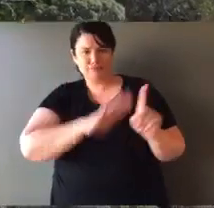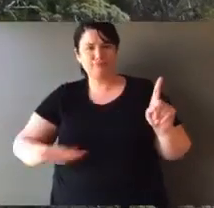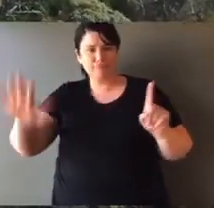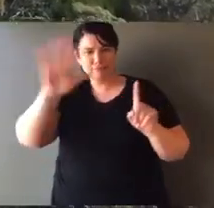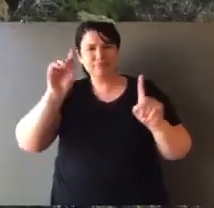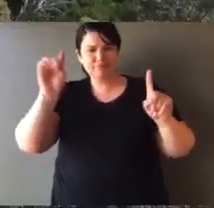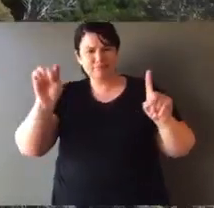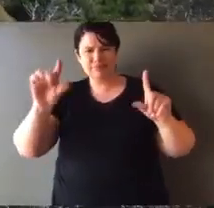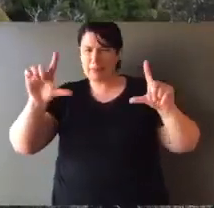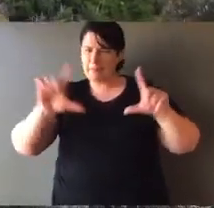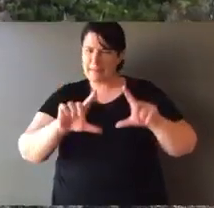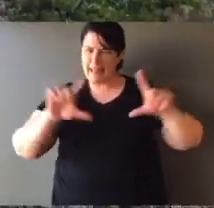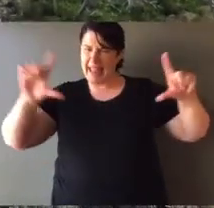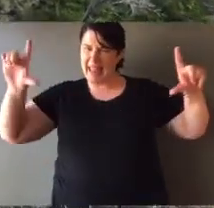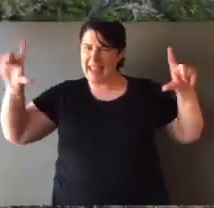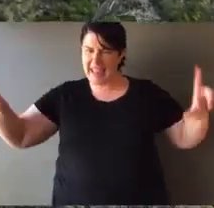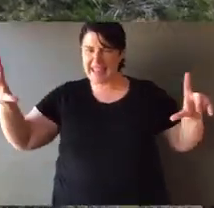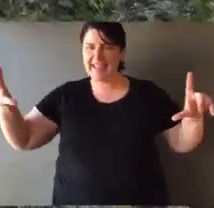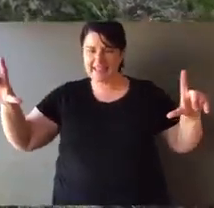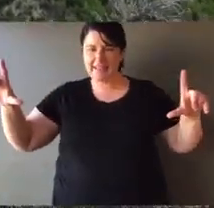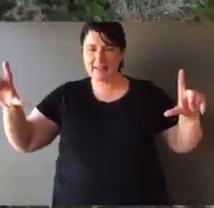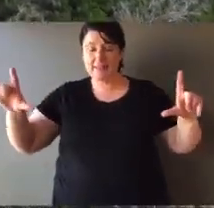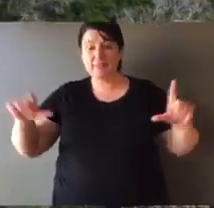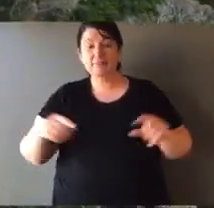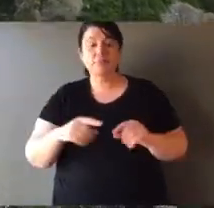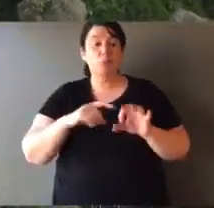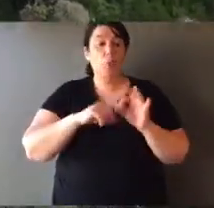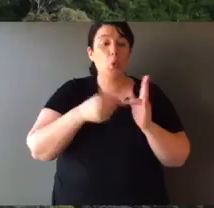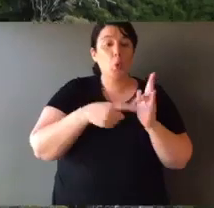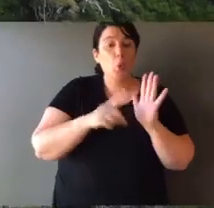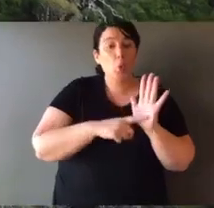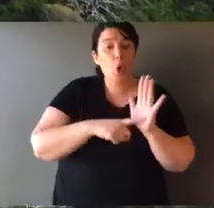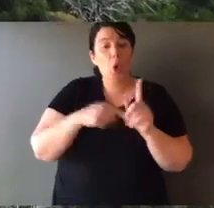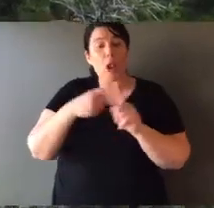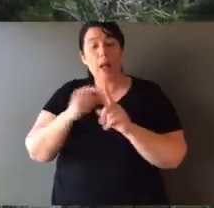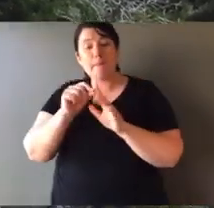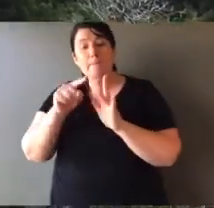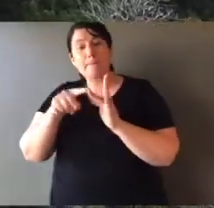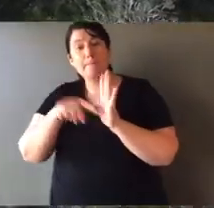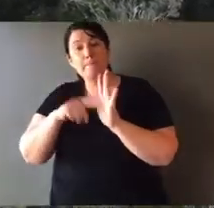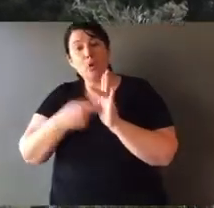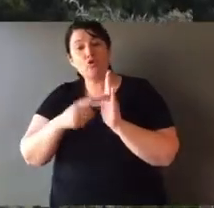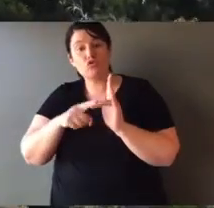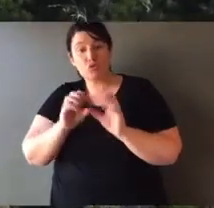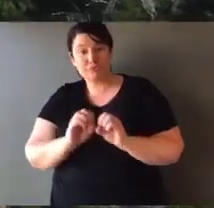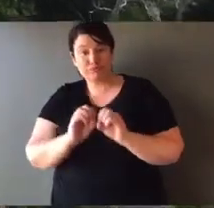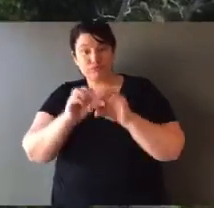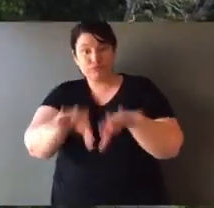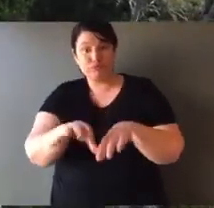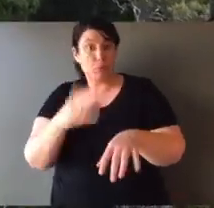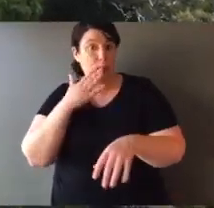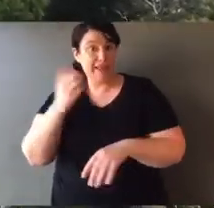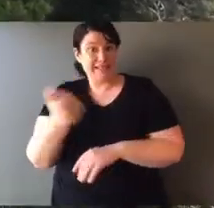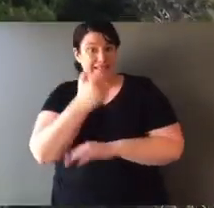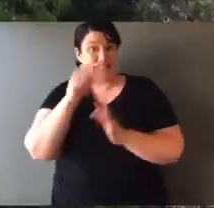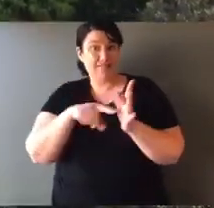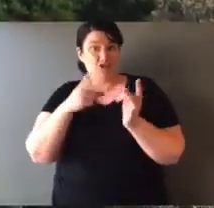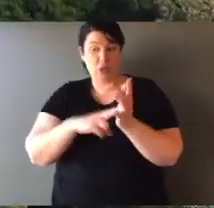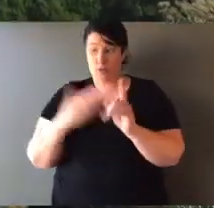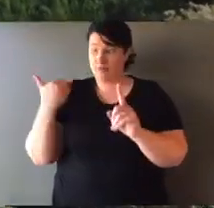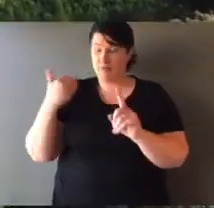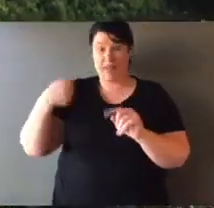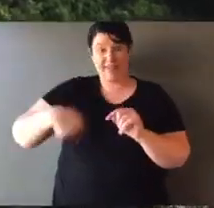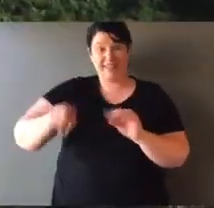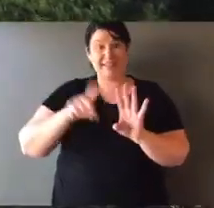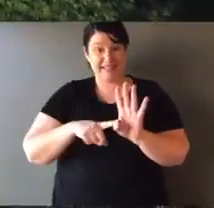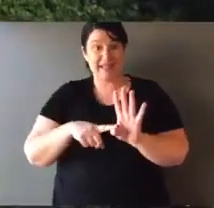That's roughly 9 kilometres of fencing. It's a really big area. We released some animals, quolls and potoroos, into that sanctuary on the